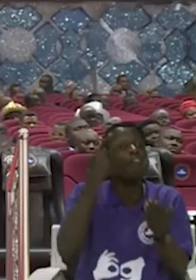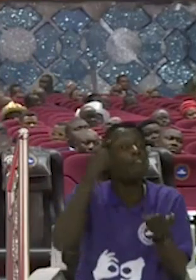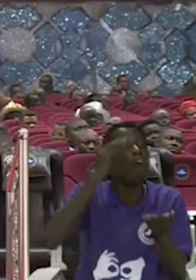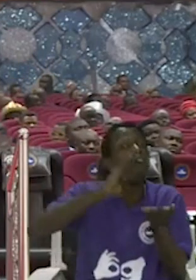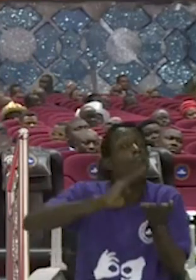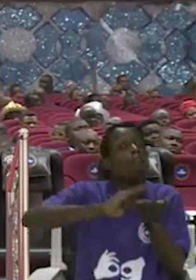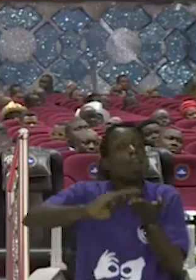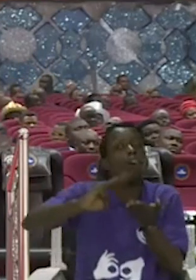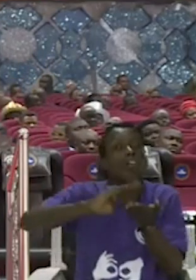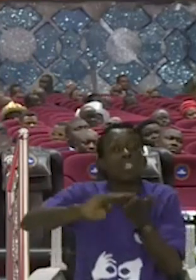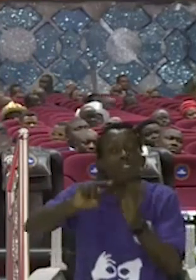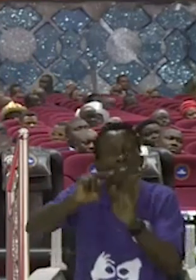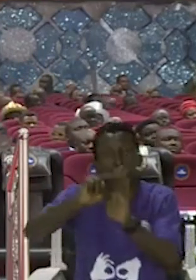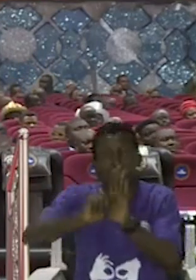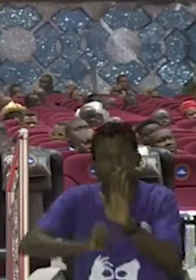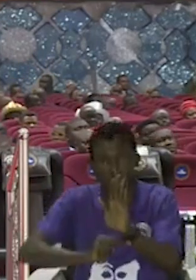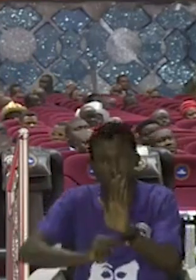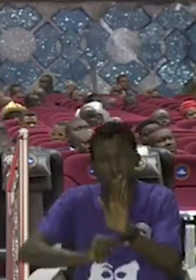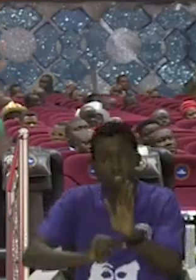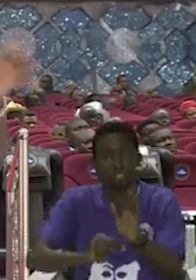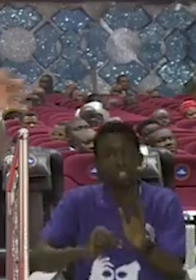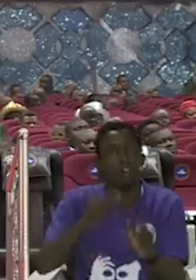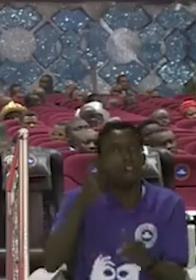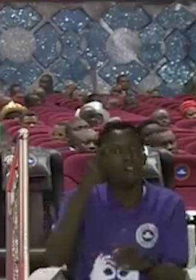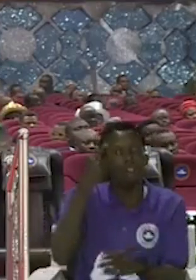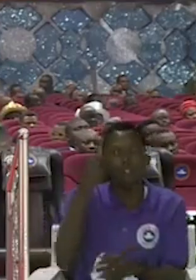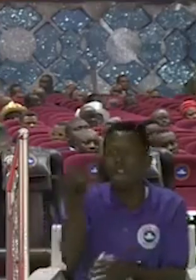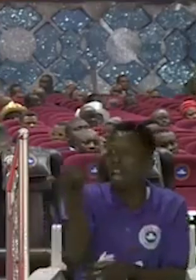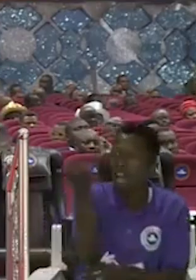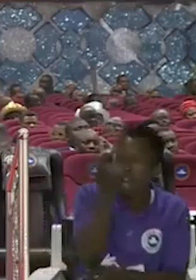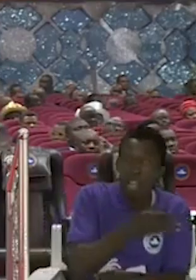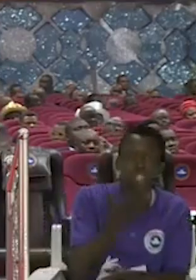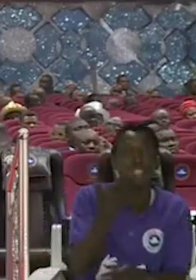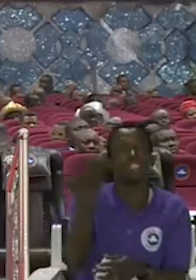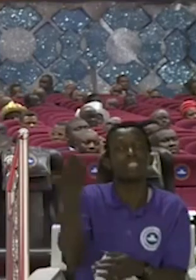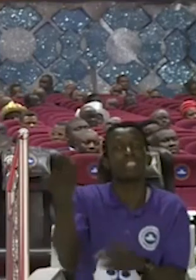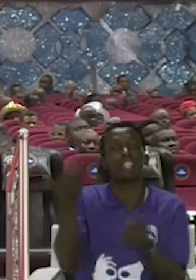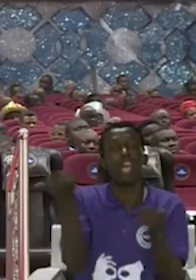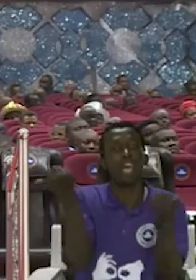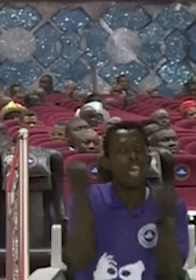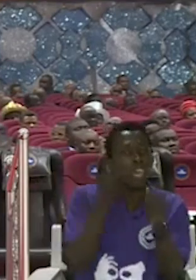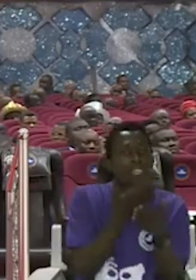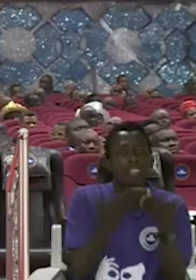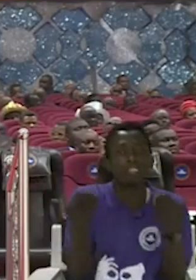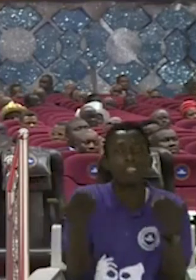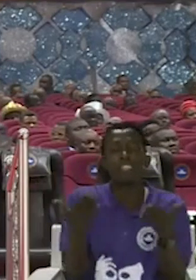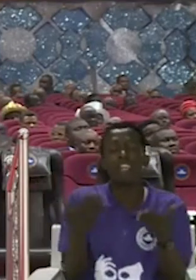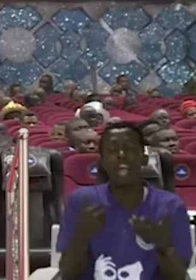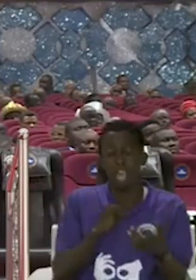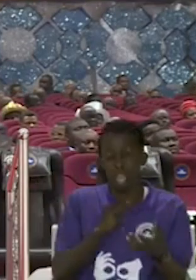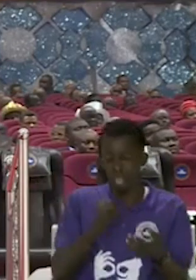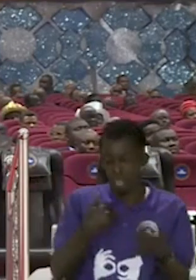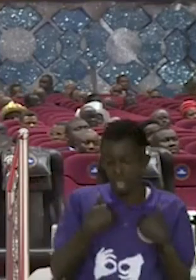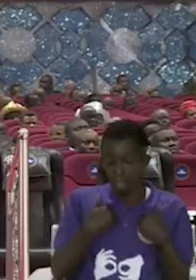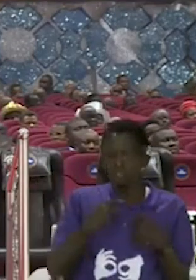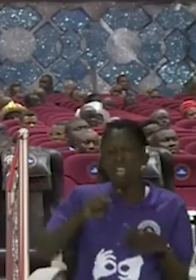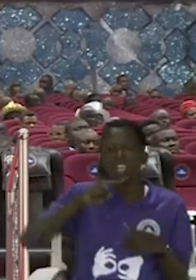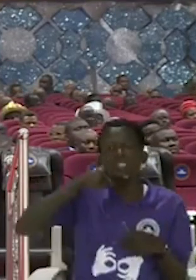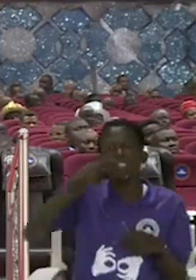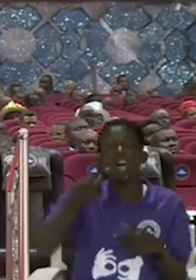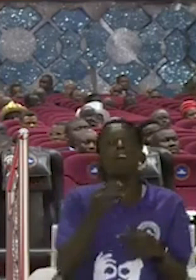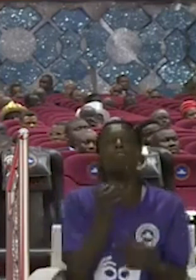forgiveness for anything I, in particular, might have said wrong